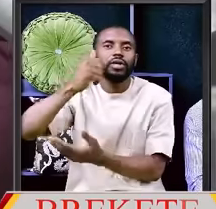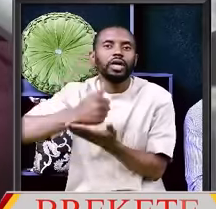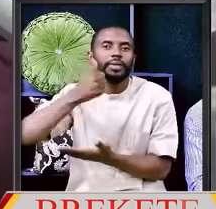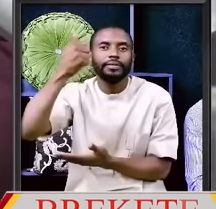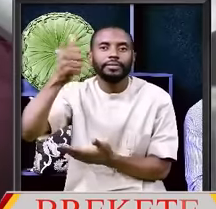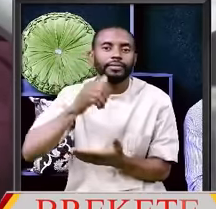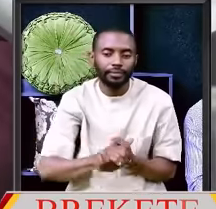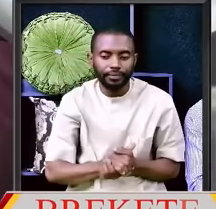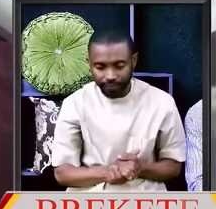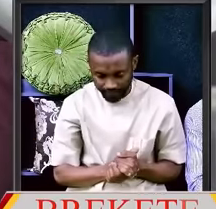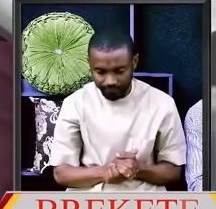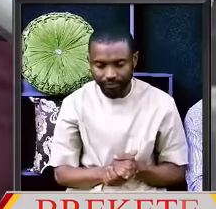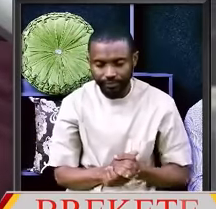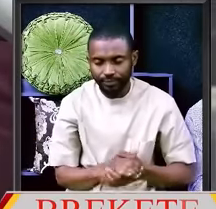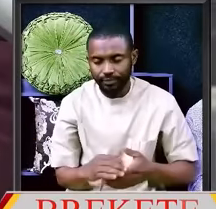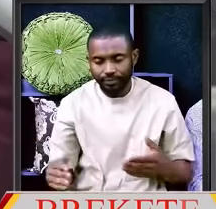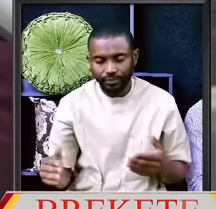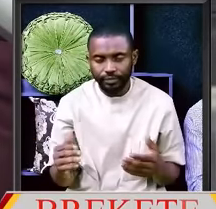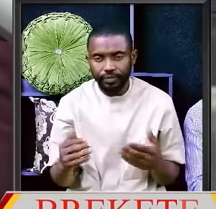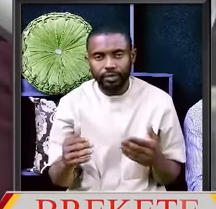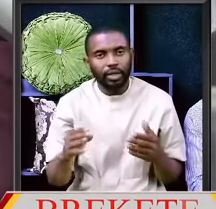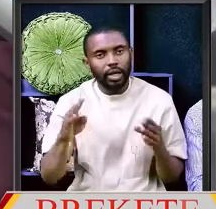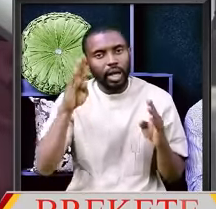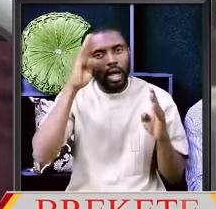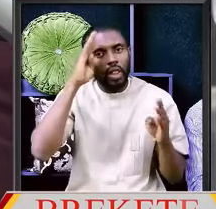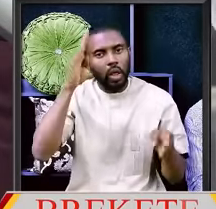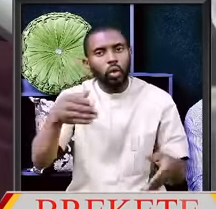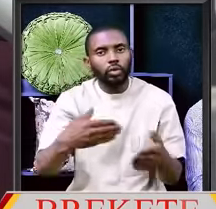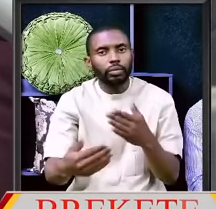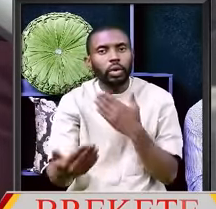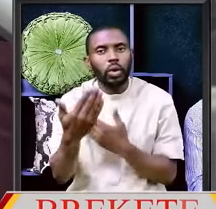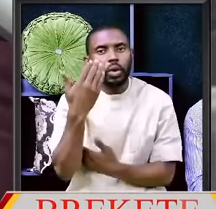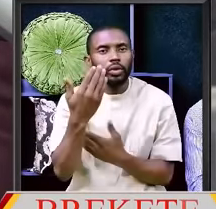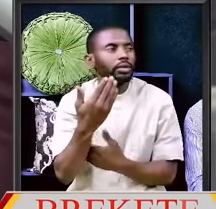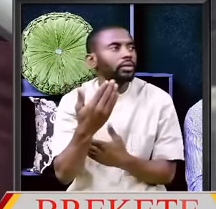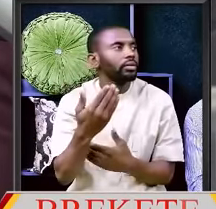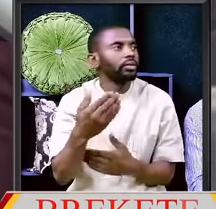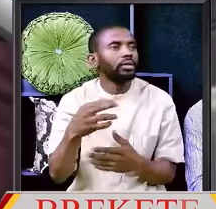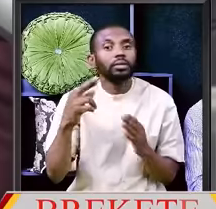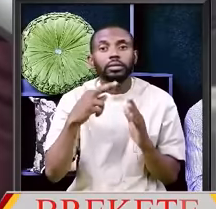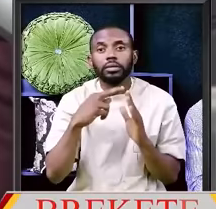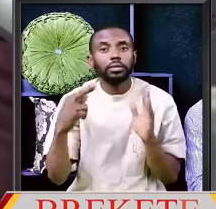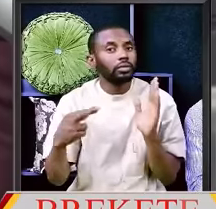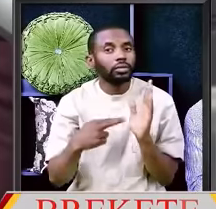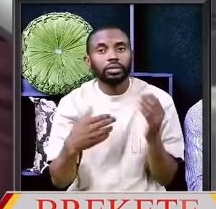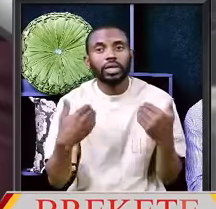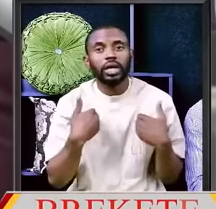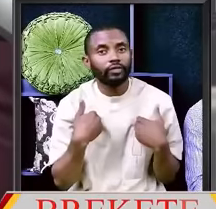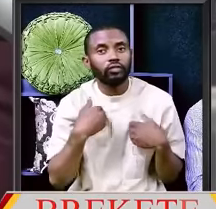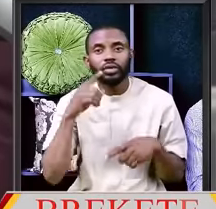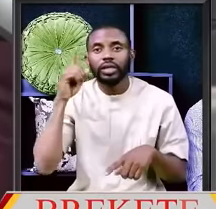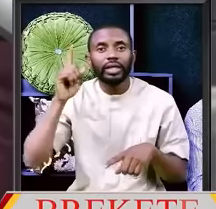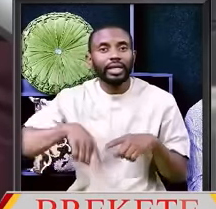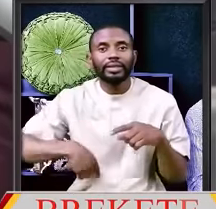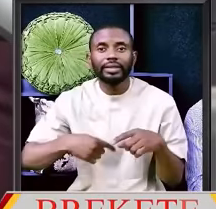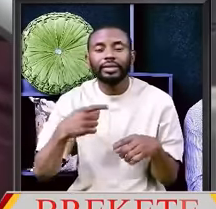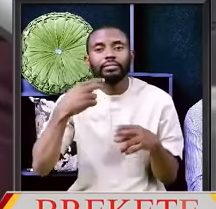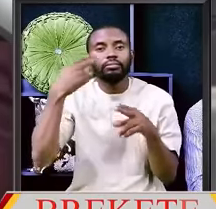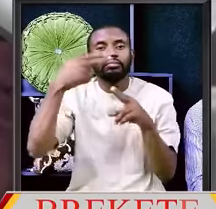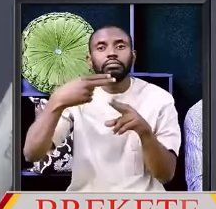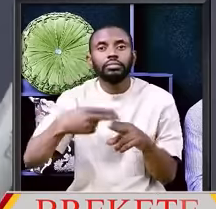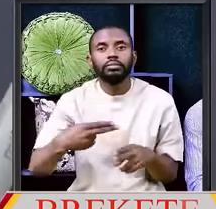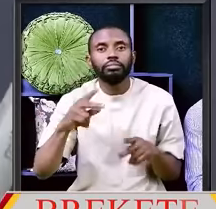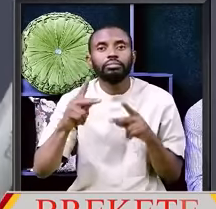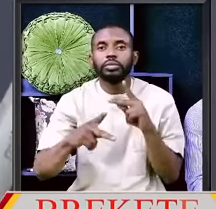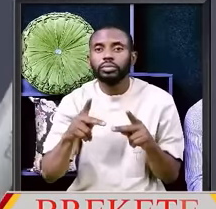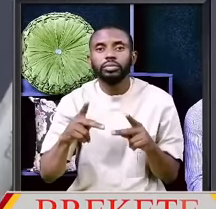Amen. Amen. Thank you. Hello. Good morning. Ground rules day. No, the mention people name. They drag them